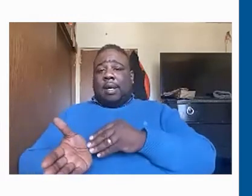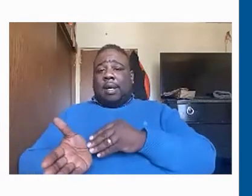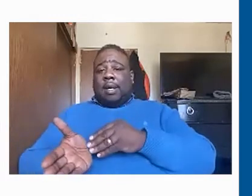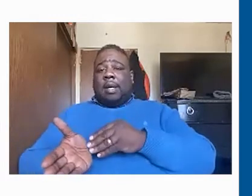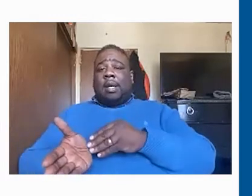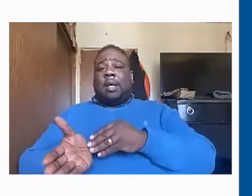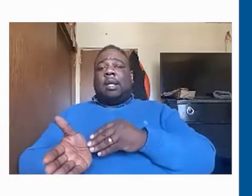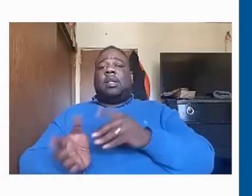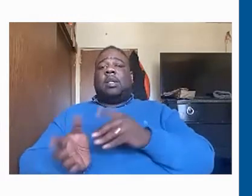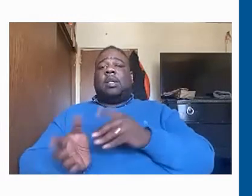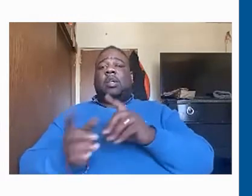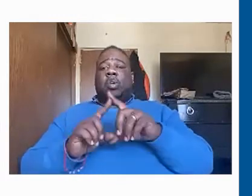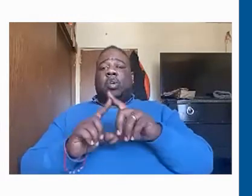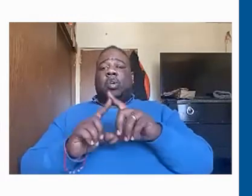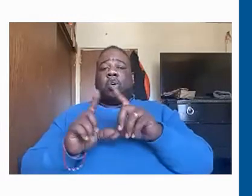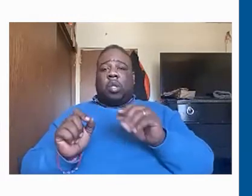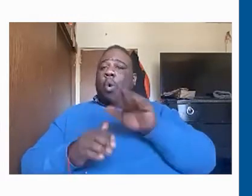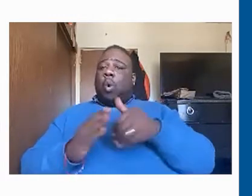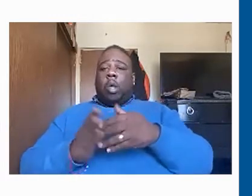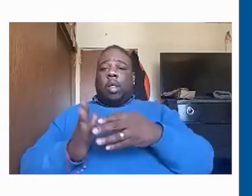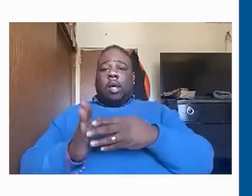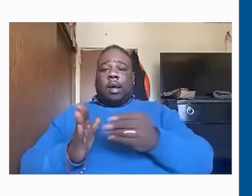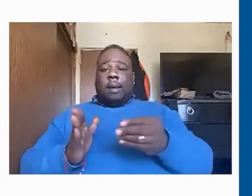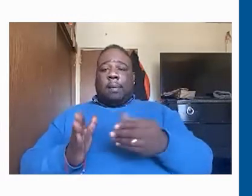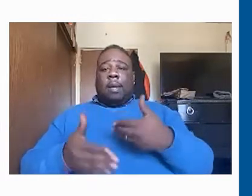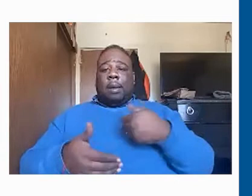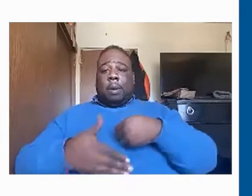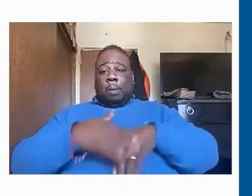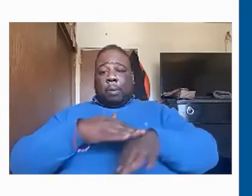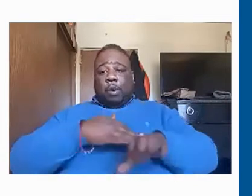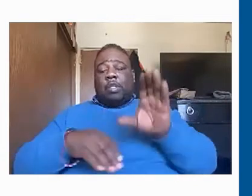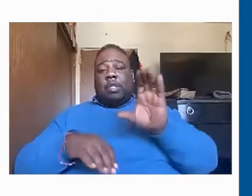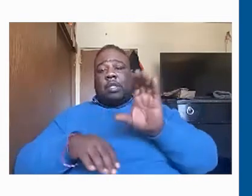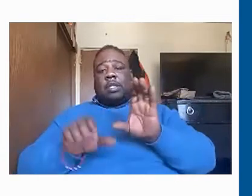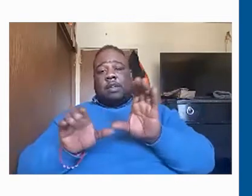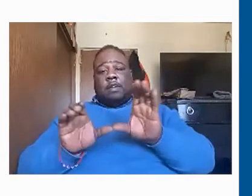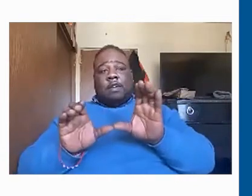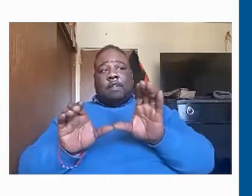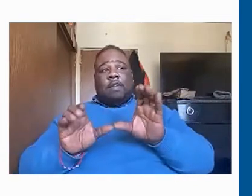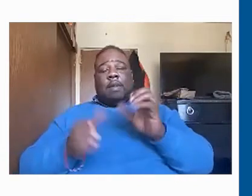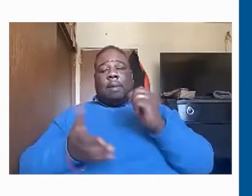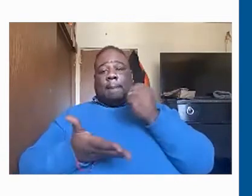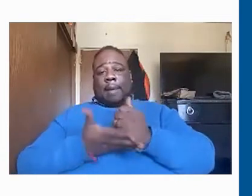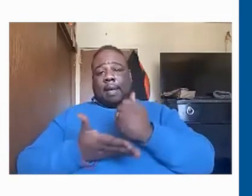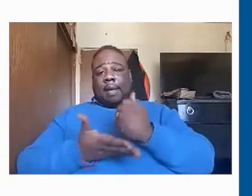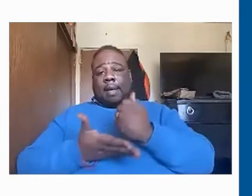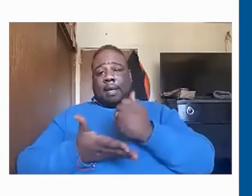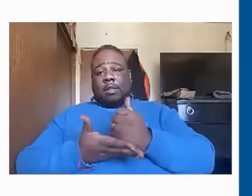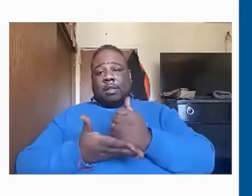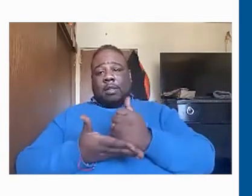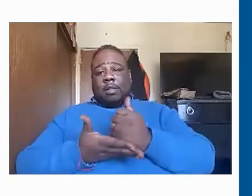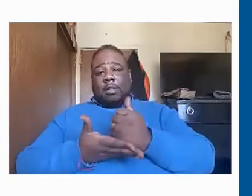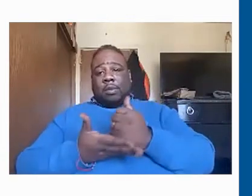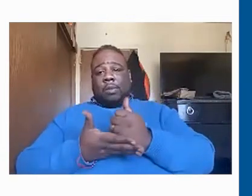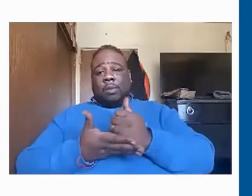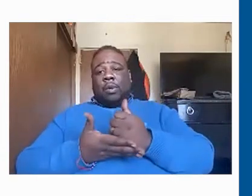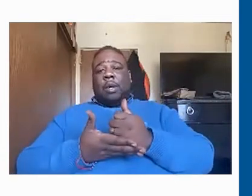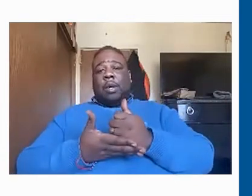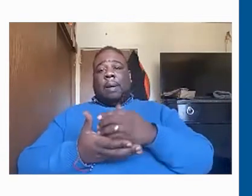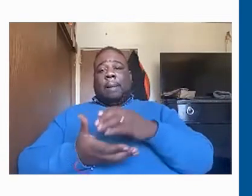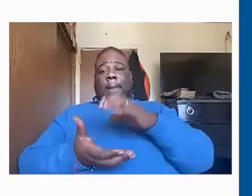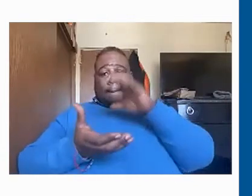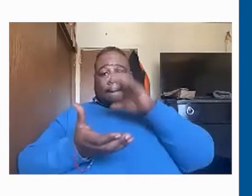birth certificate, passport, marriage license. It's really copies, whatever you want to include. Again, you're going to put in a plastic bag so they do